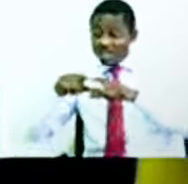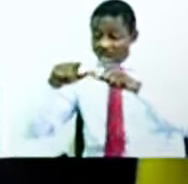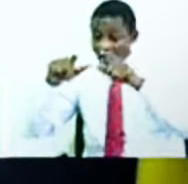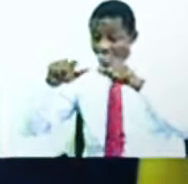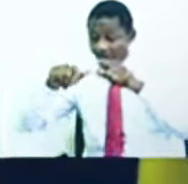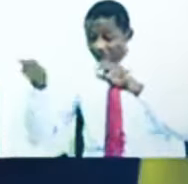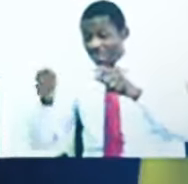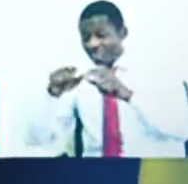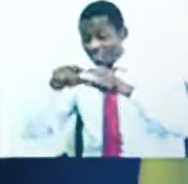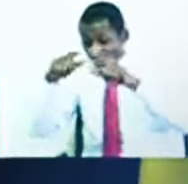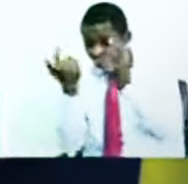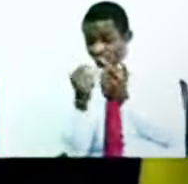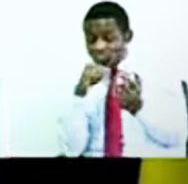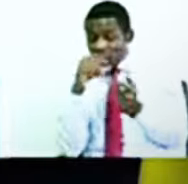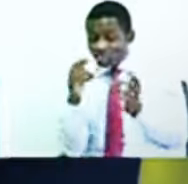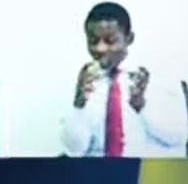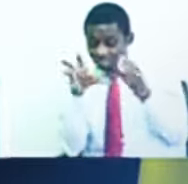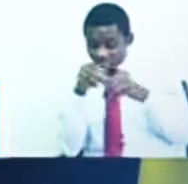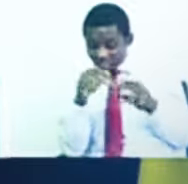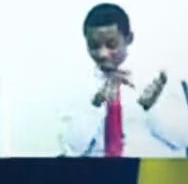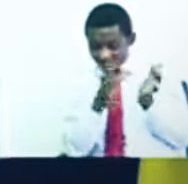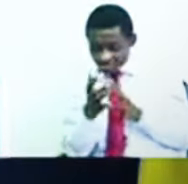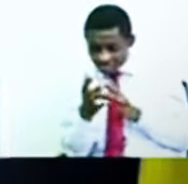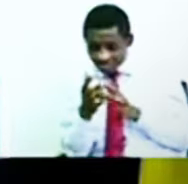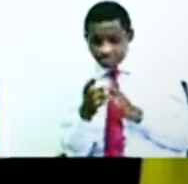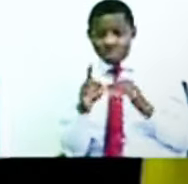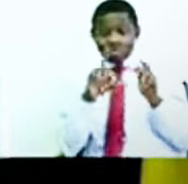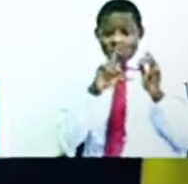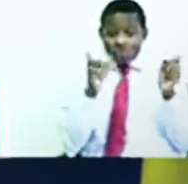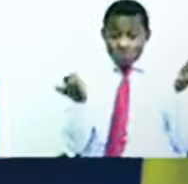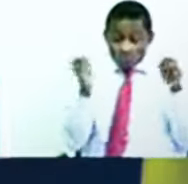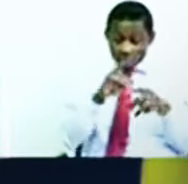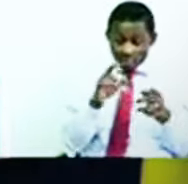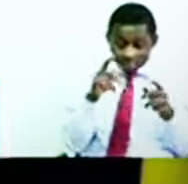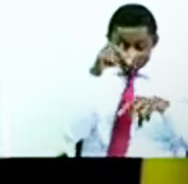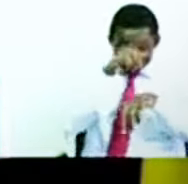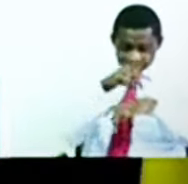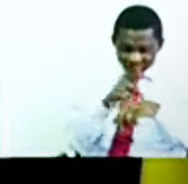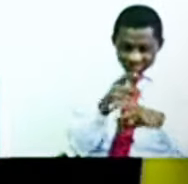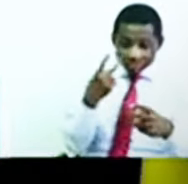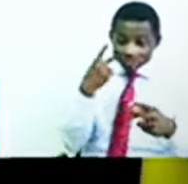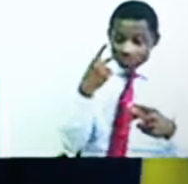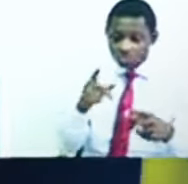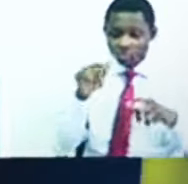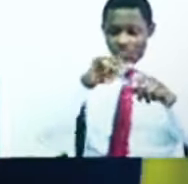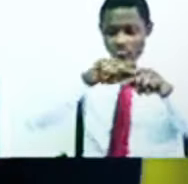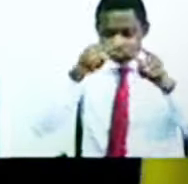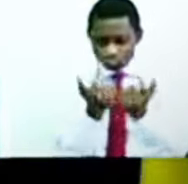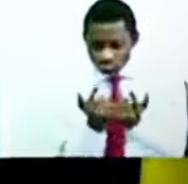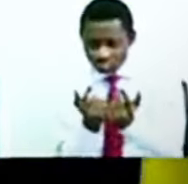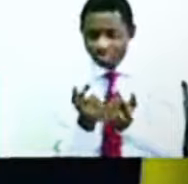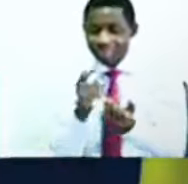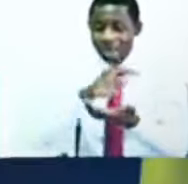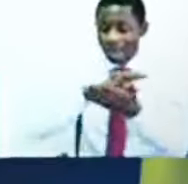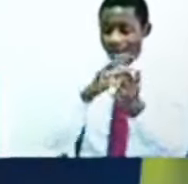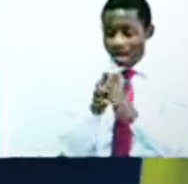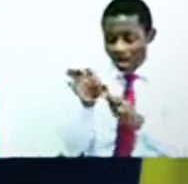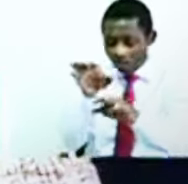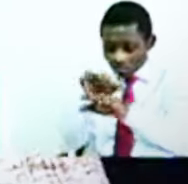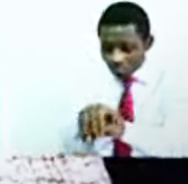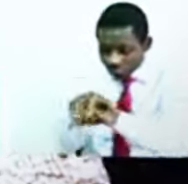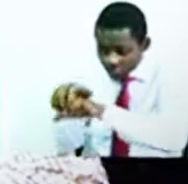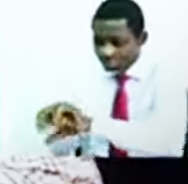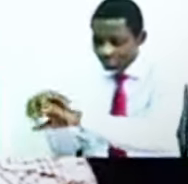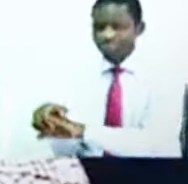came from James. When Peter saw them, he played hypocrisy. Ebra Petro no ne amama mu fo enya